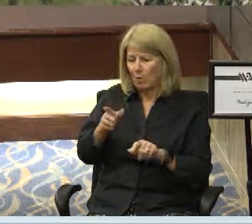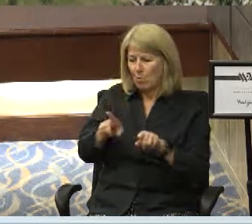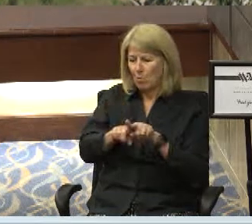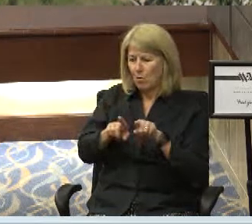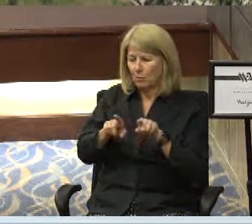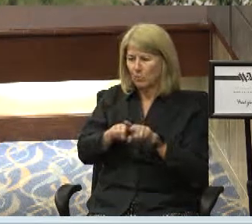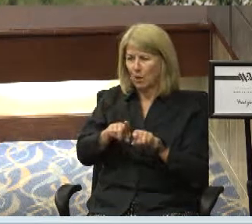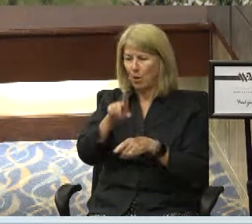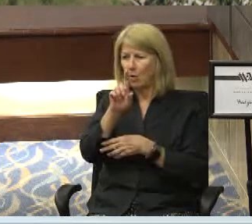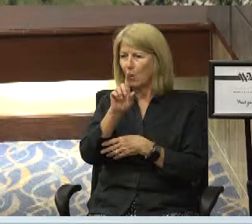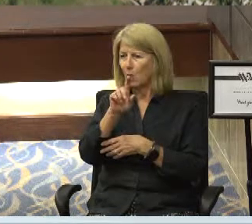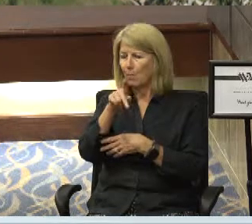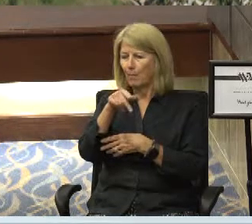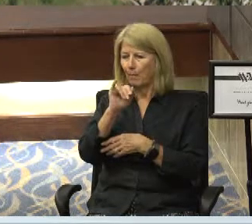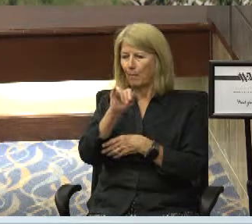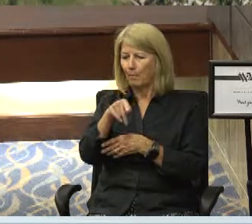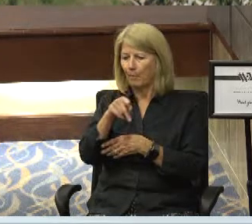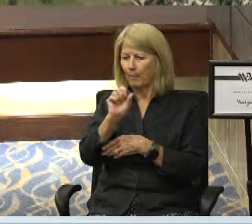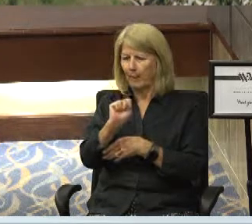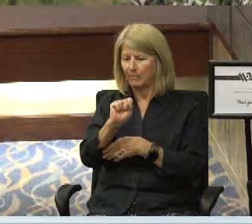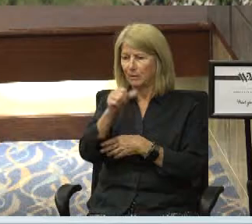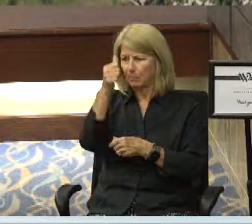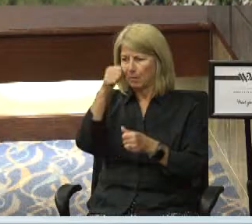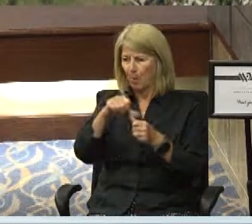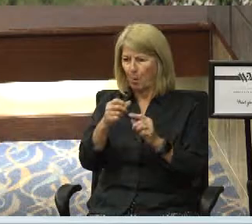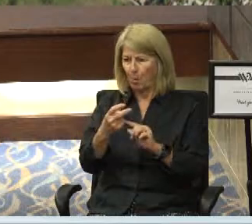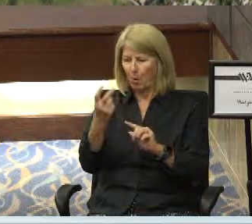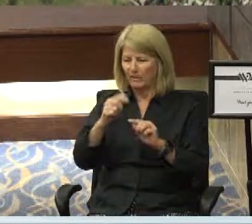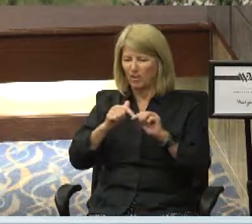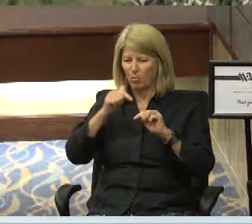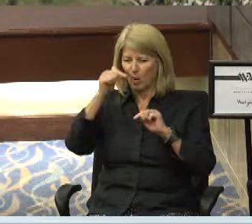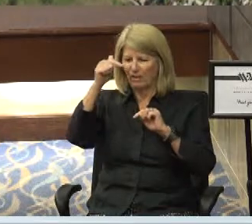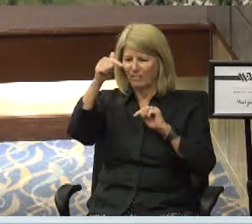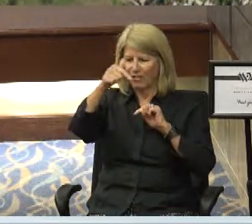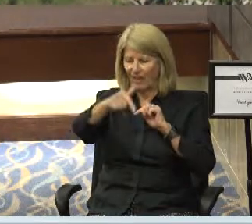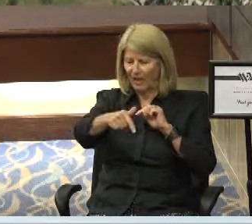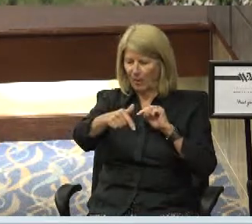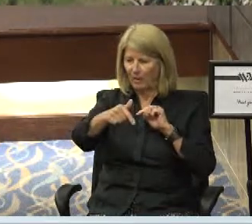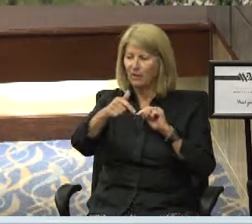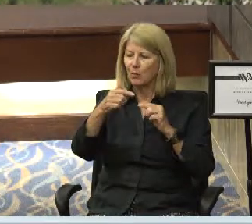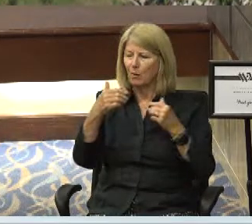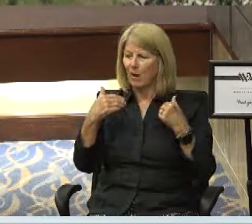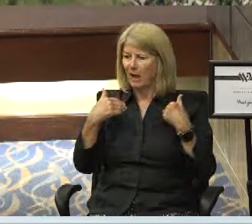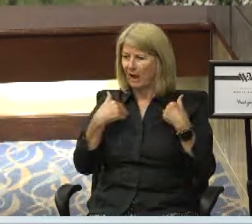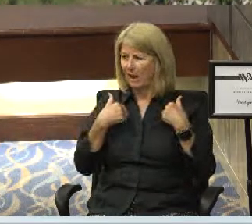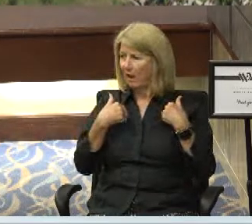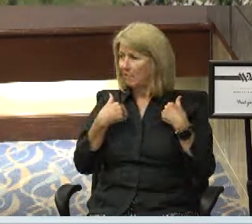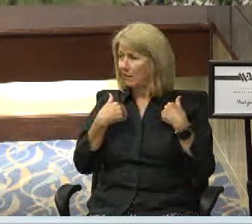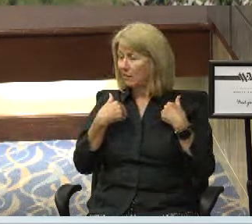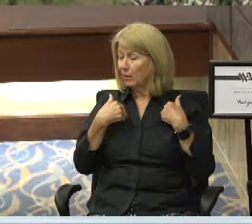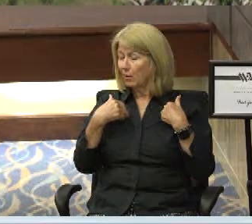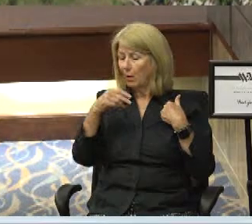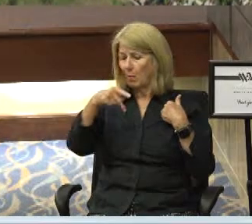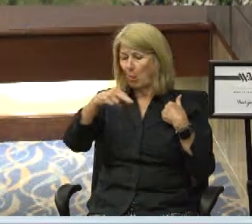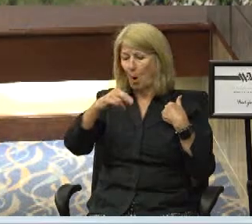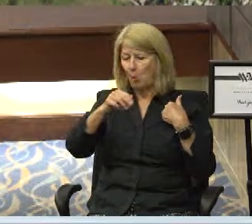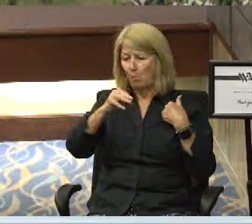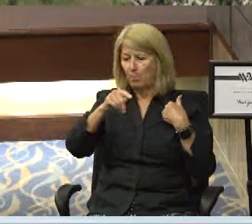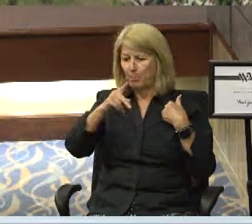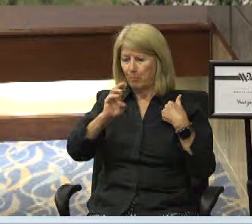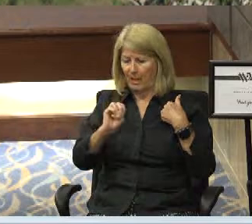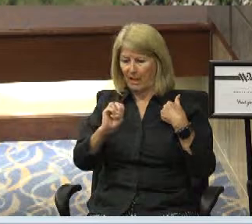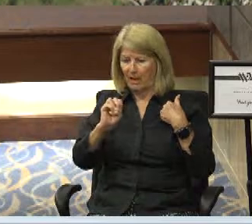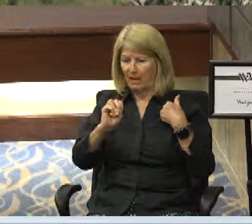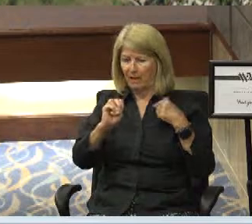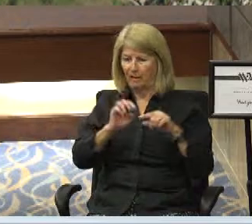Phipps Memorial is across here, and then you have the StarTex propane across the